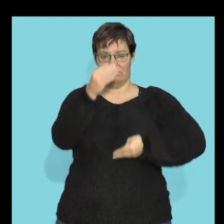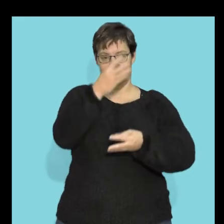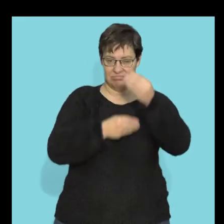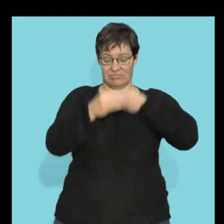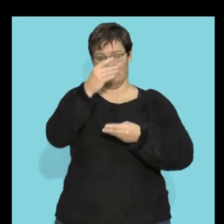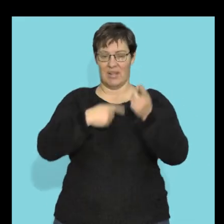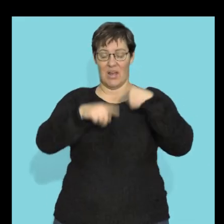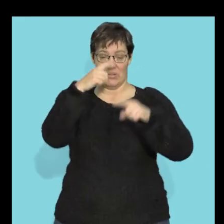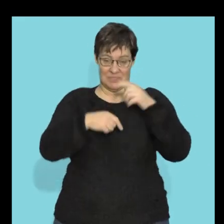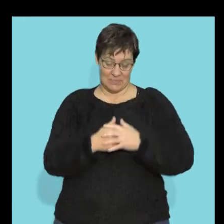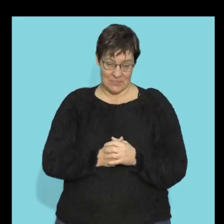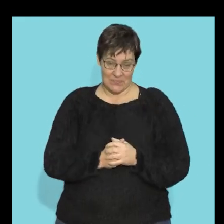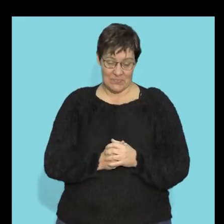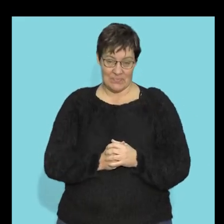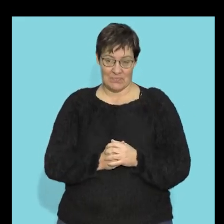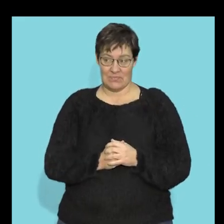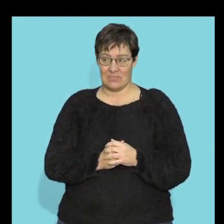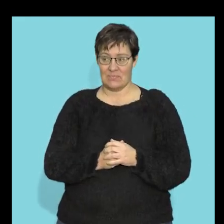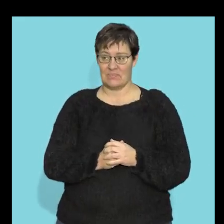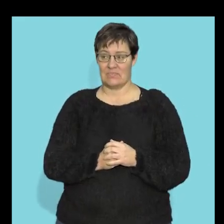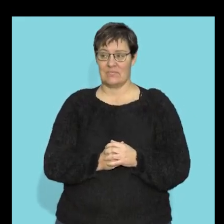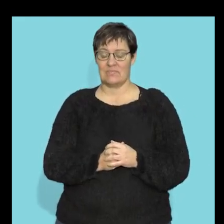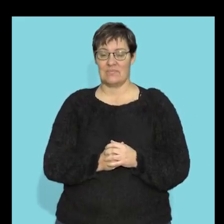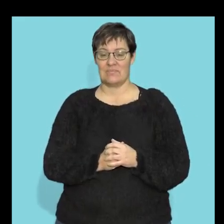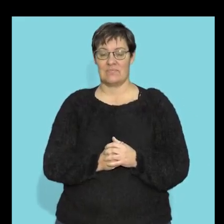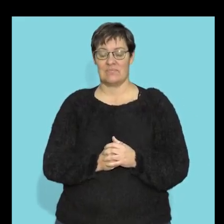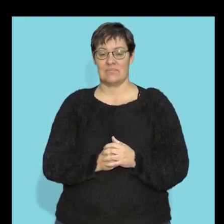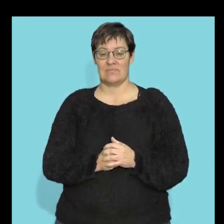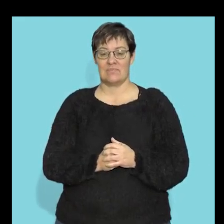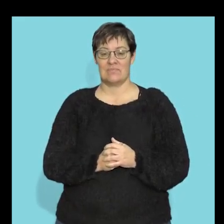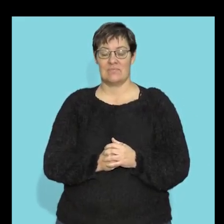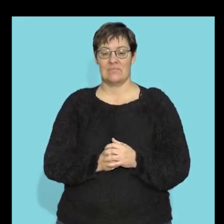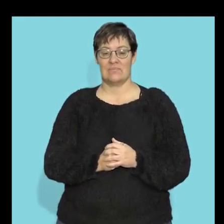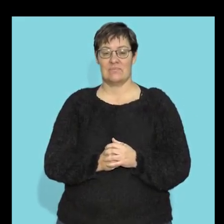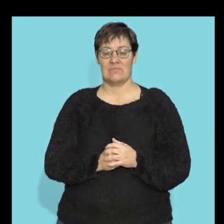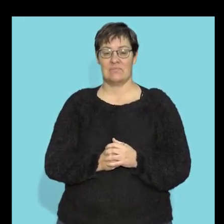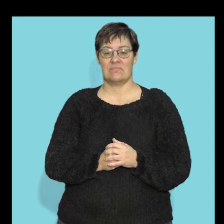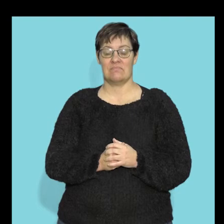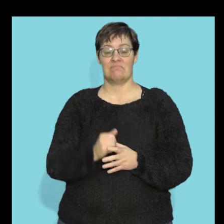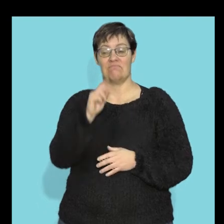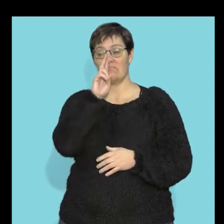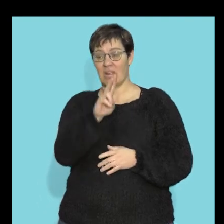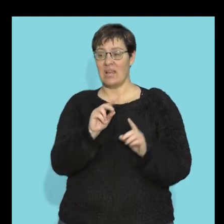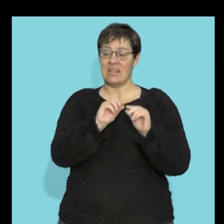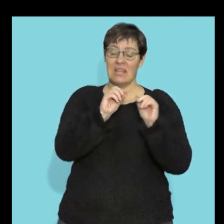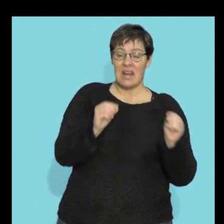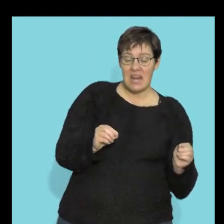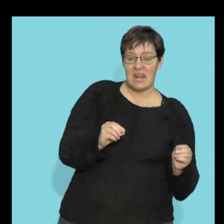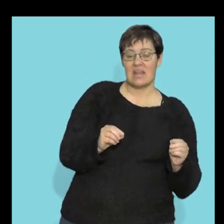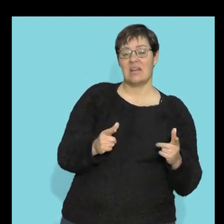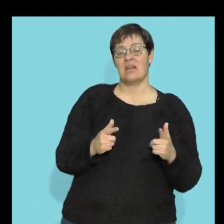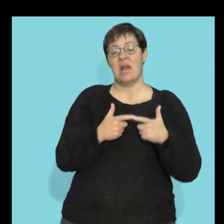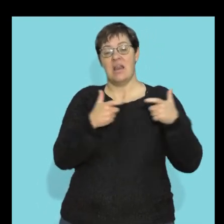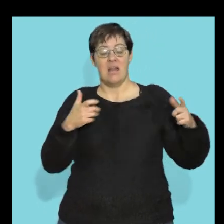all right, to be able to gaseous exchange. So when I look at those, it's thin, it's large